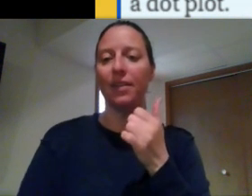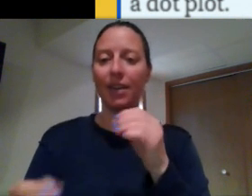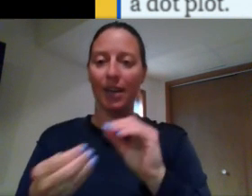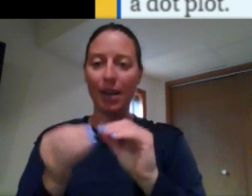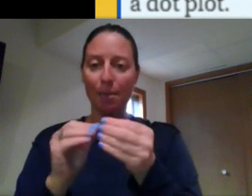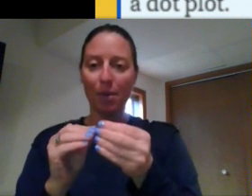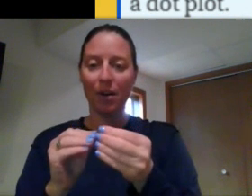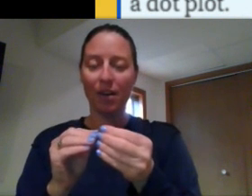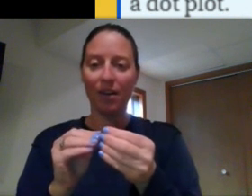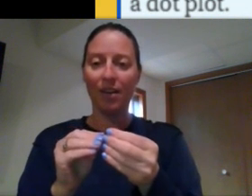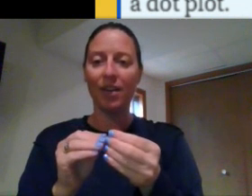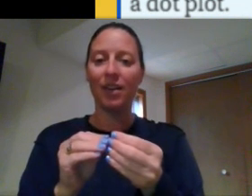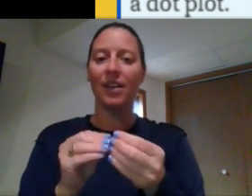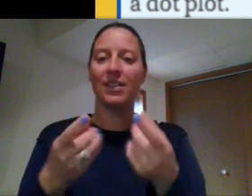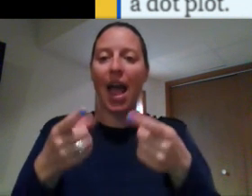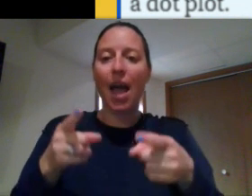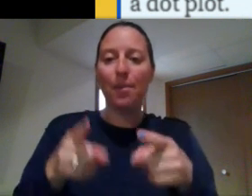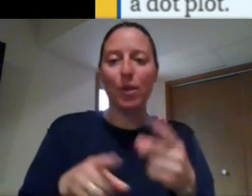69.